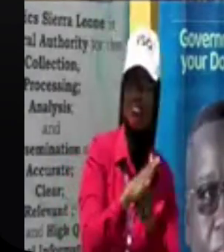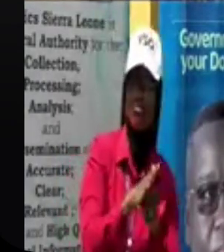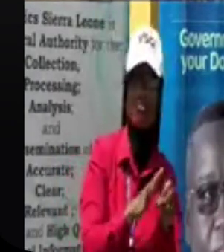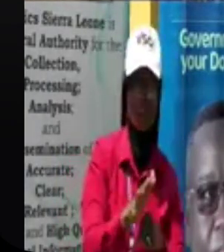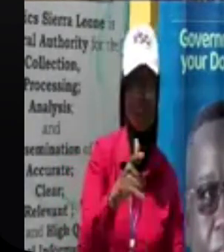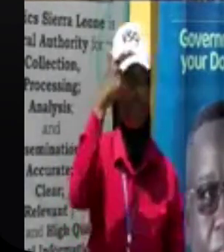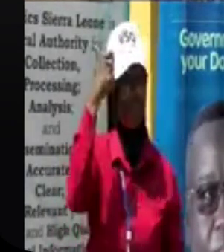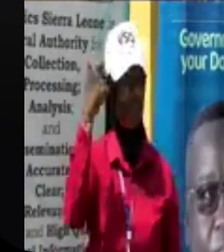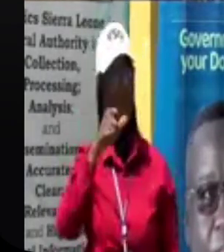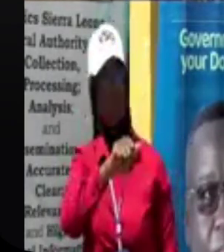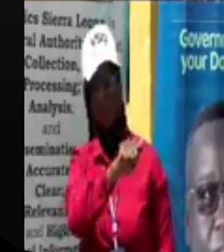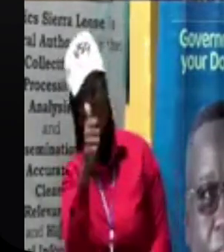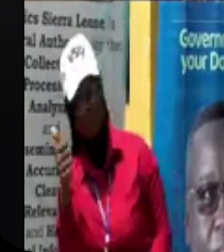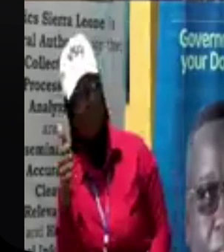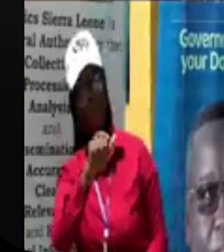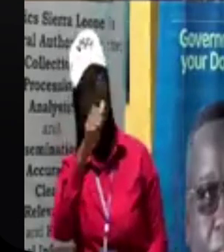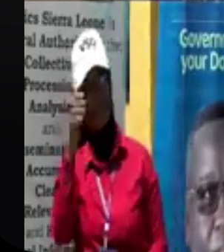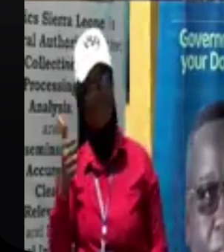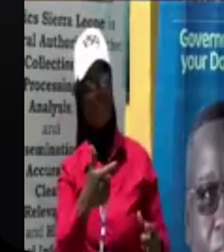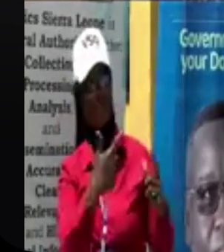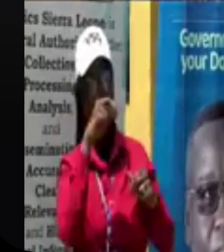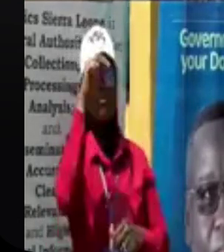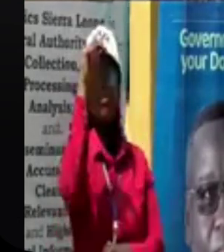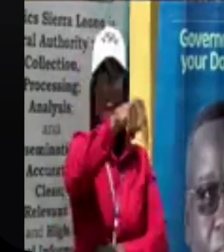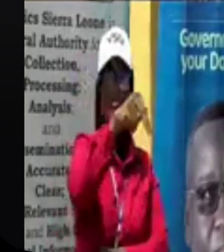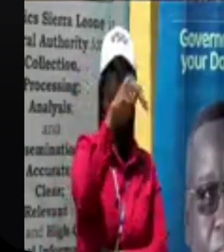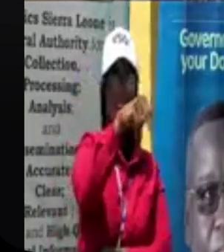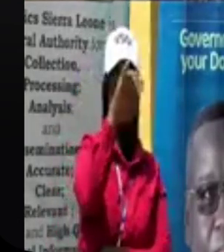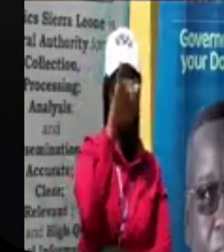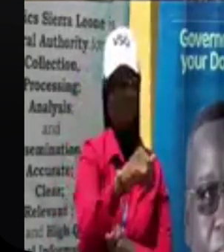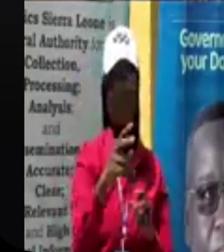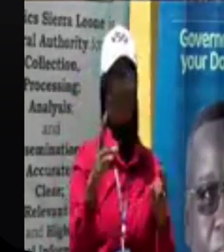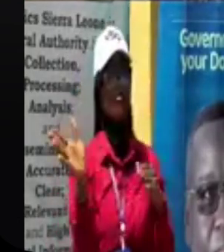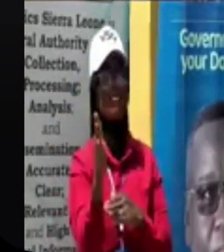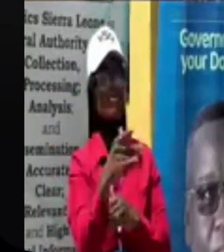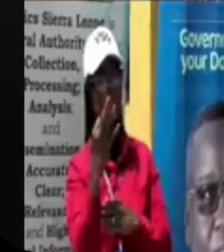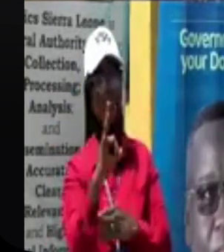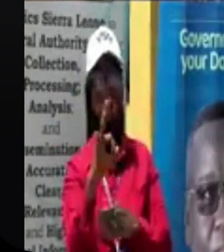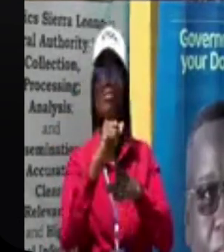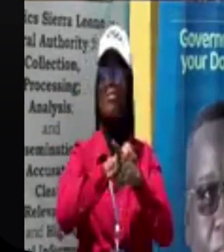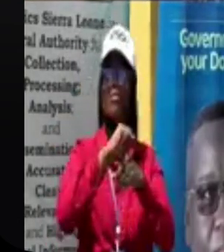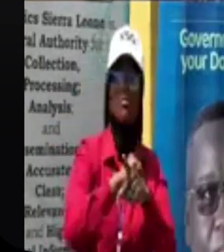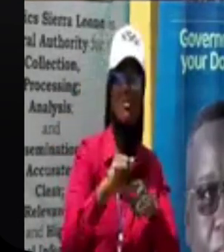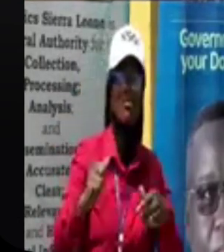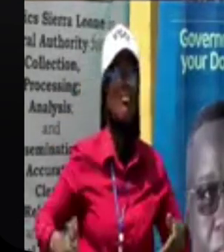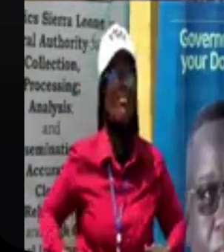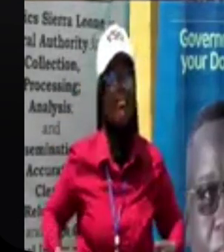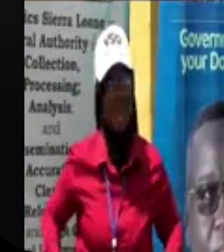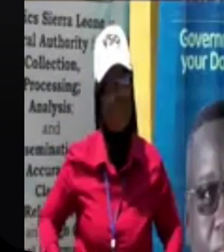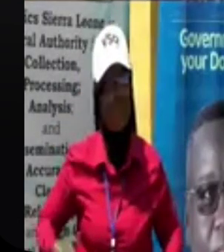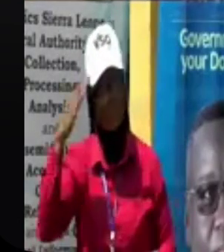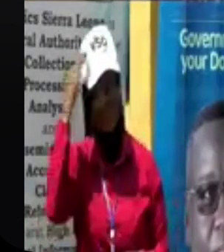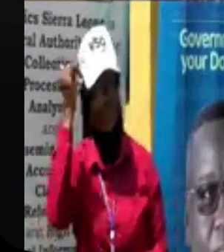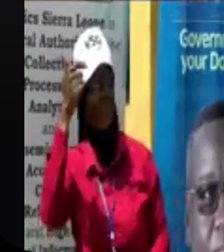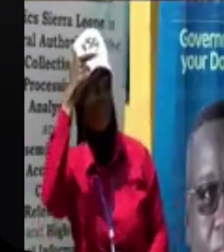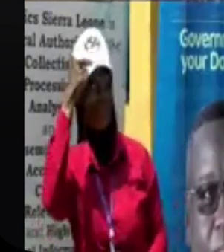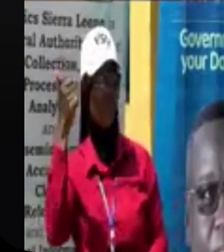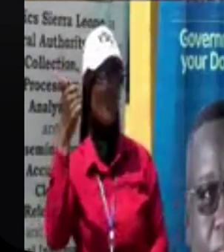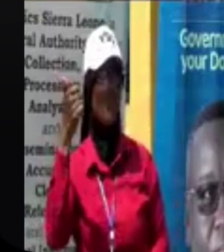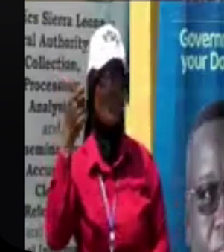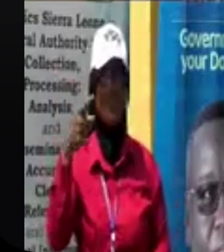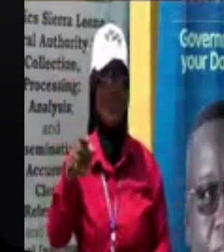because other projects they come, they need them. So the ministry they train the youths there. Why? Because